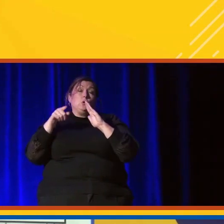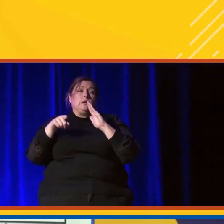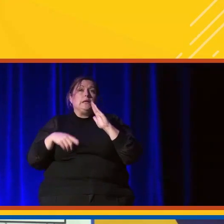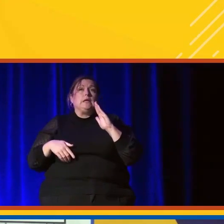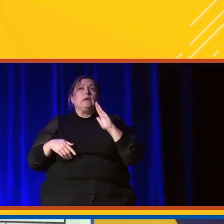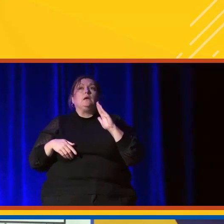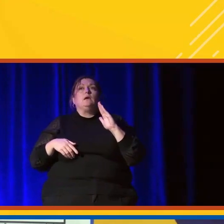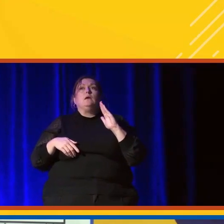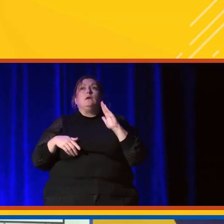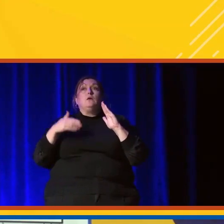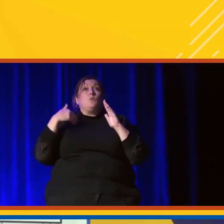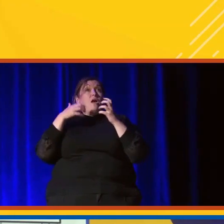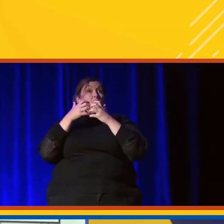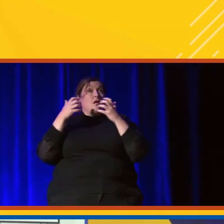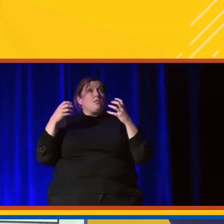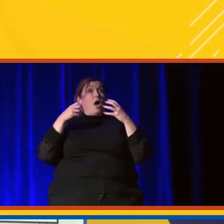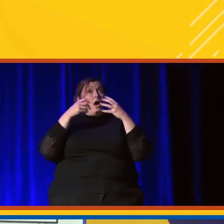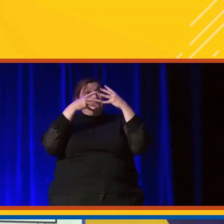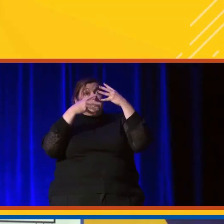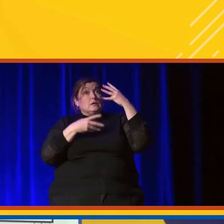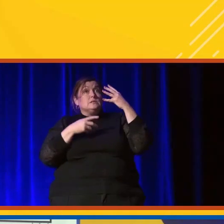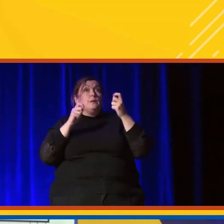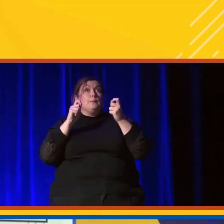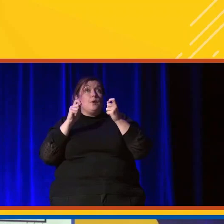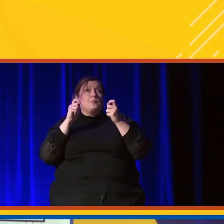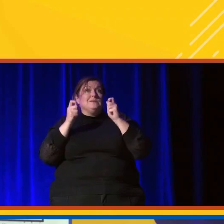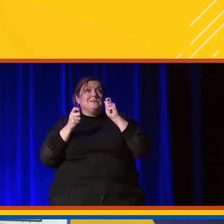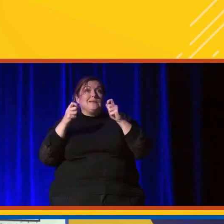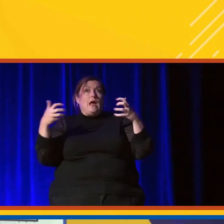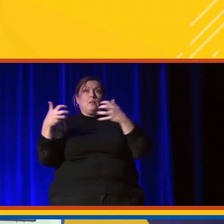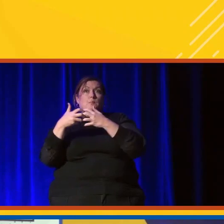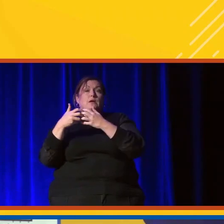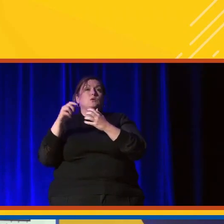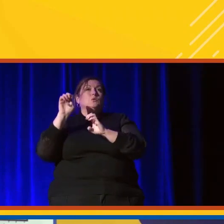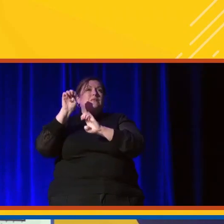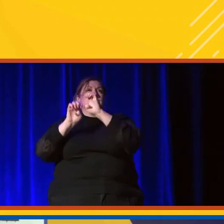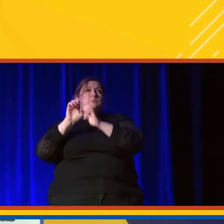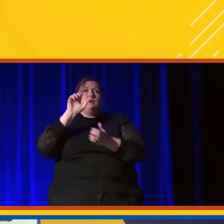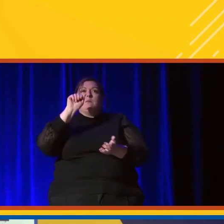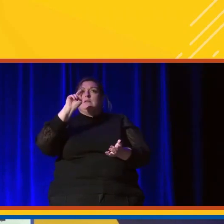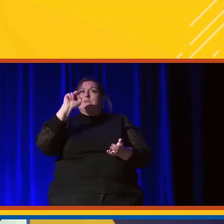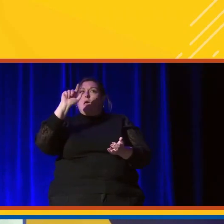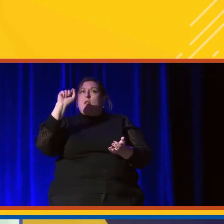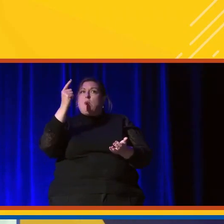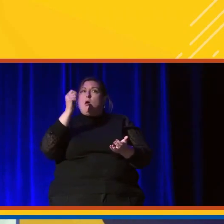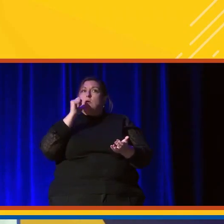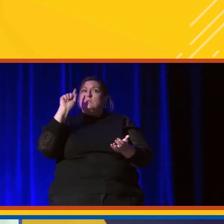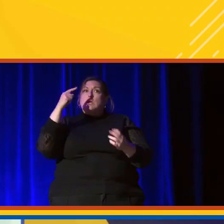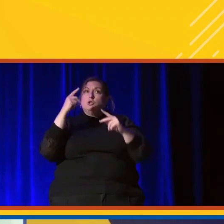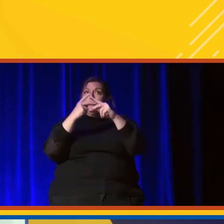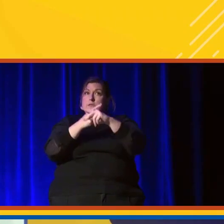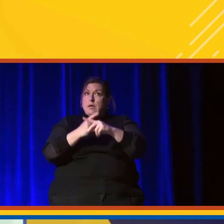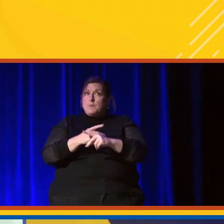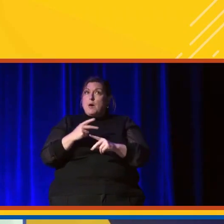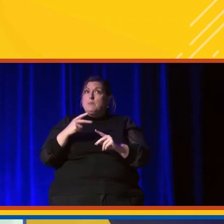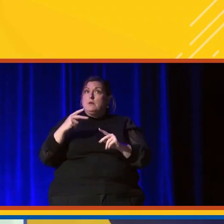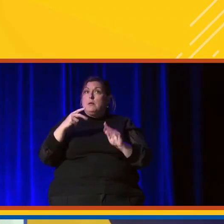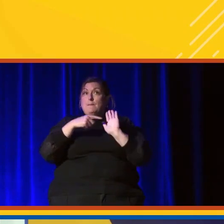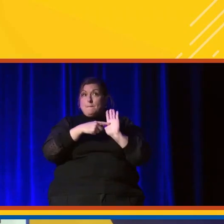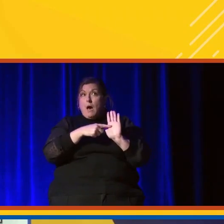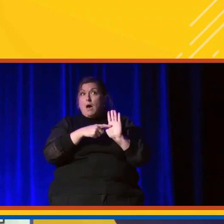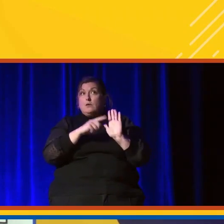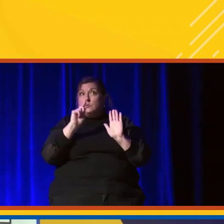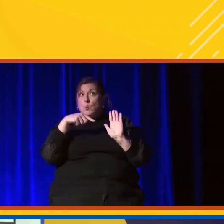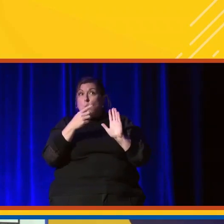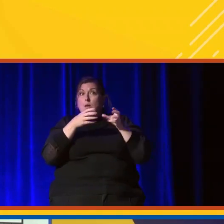we have a lot of these properties all calibrated to their experimental analogs. So it's not just, computational models exclusively. They're